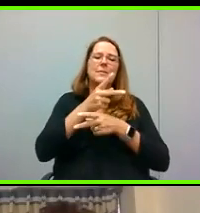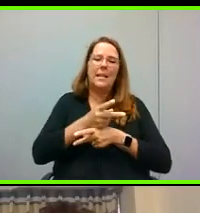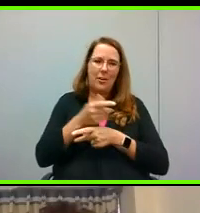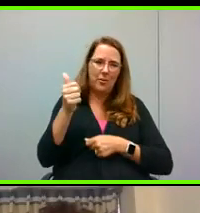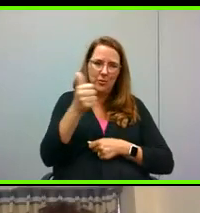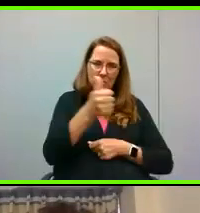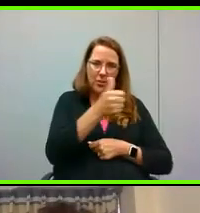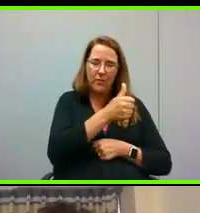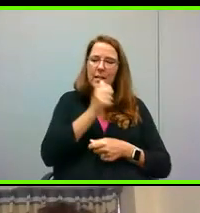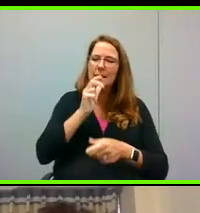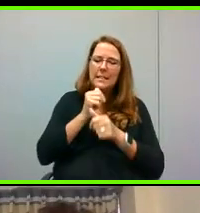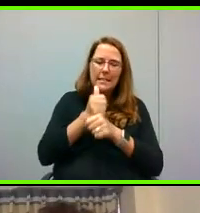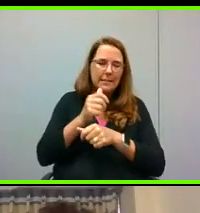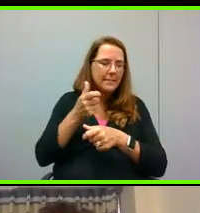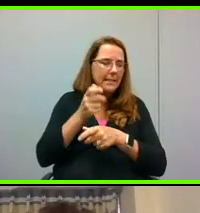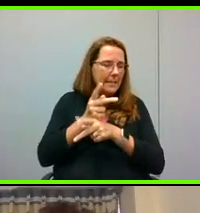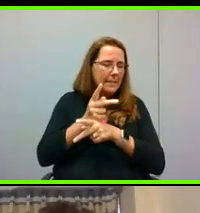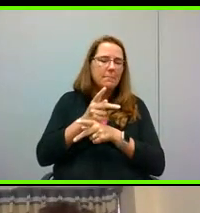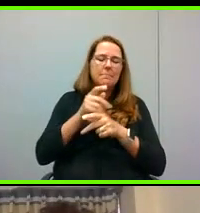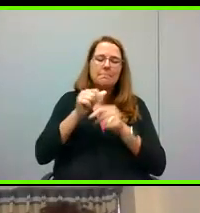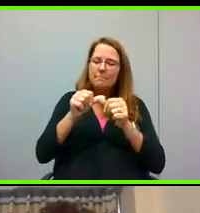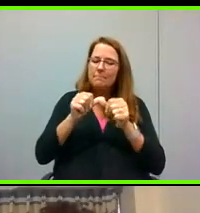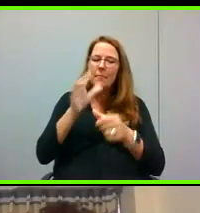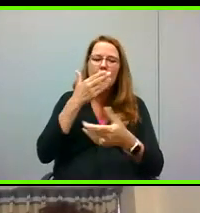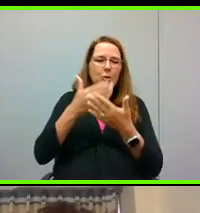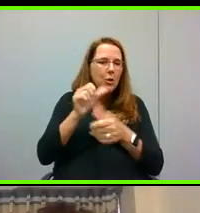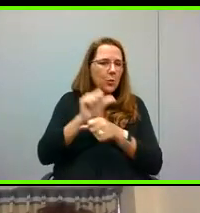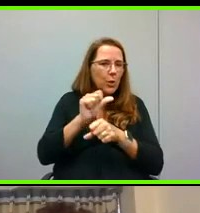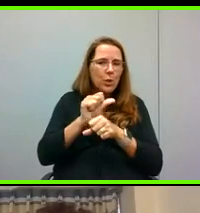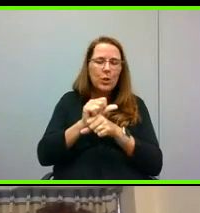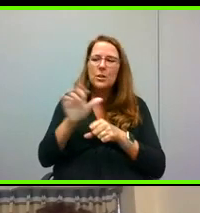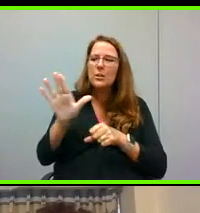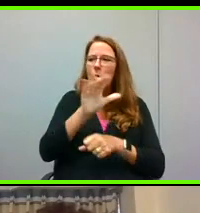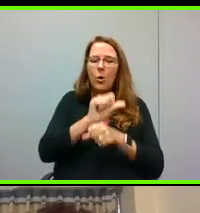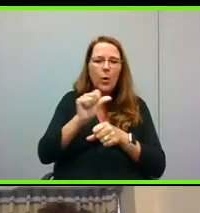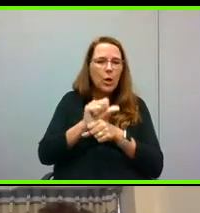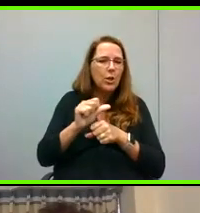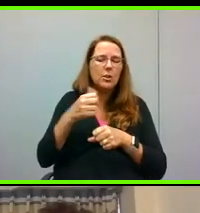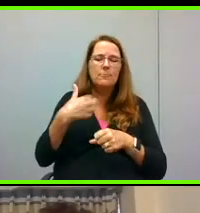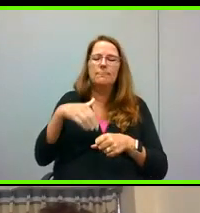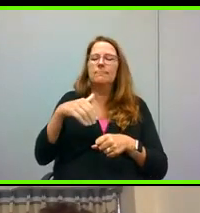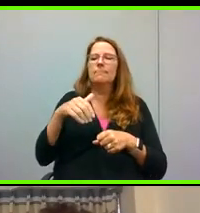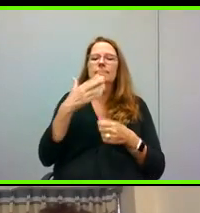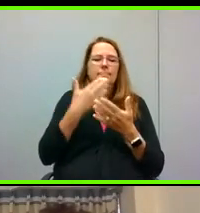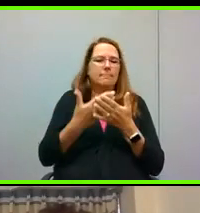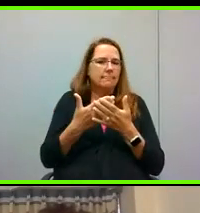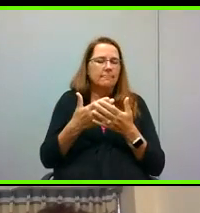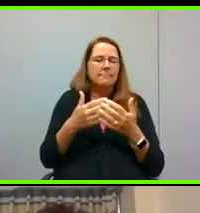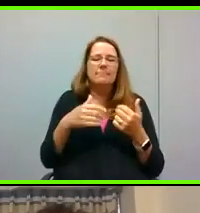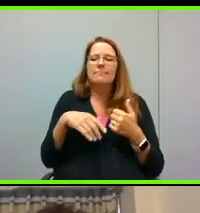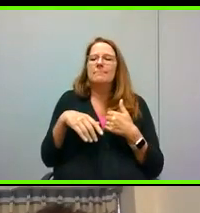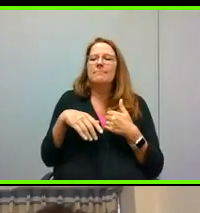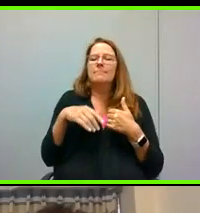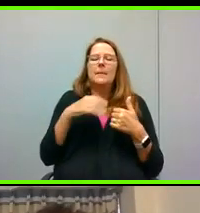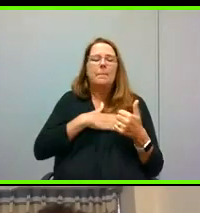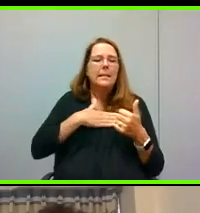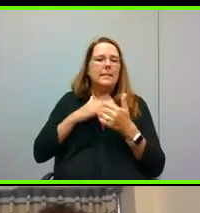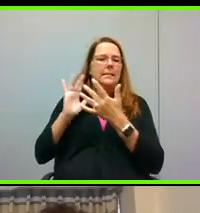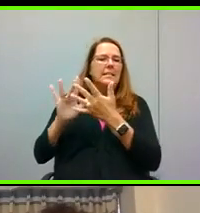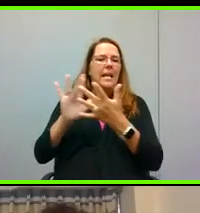work. Keep doing what you do so well. Stay in touch with each other.